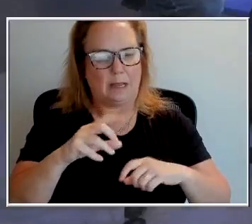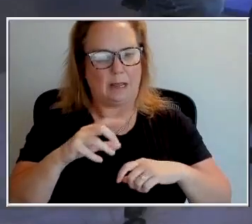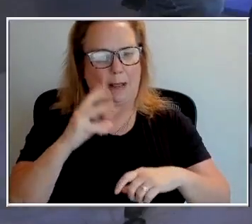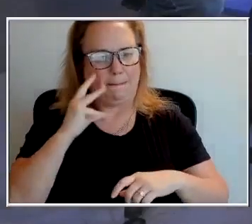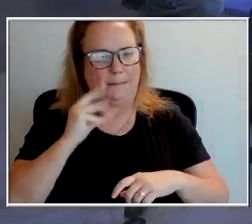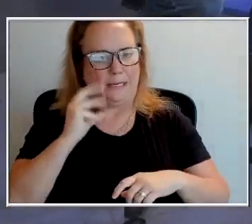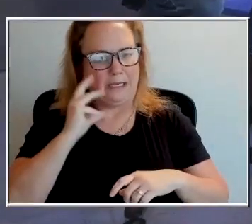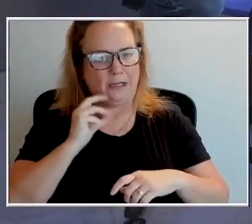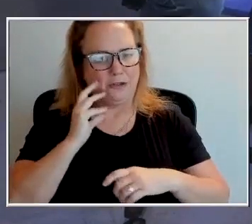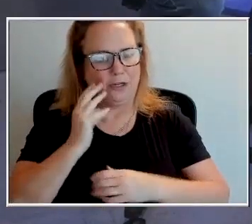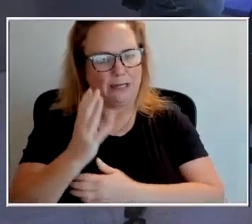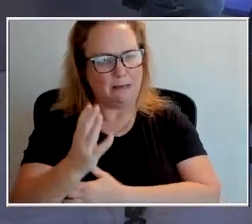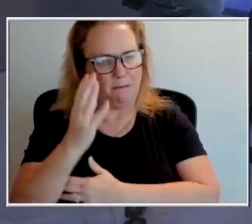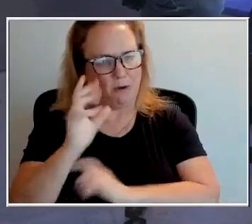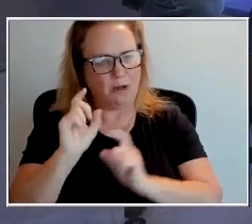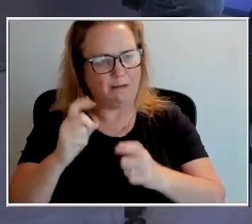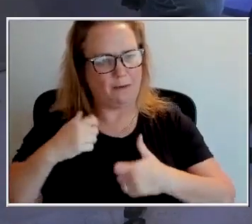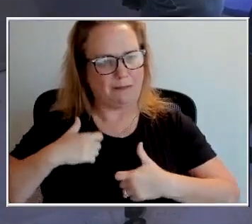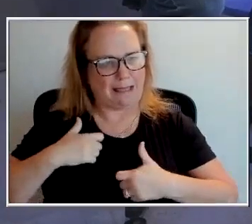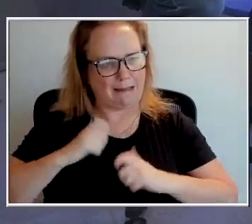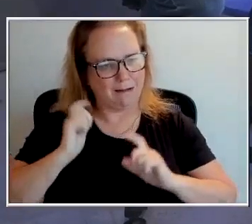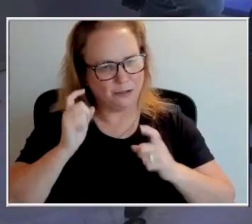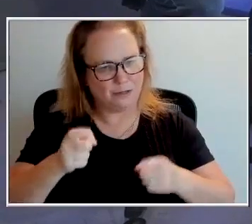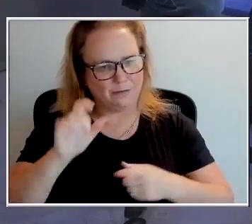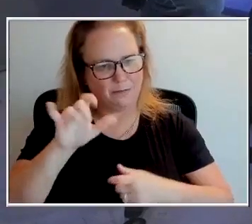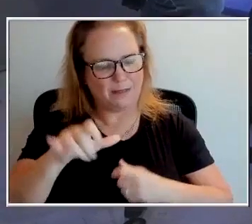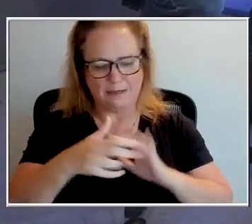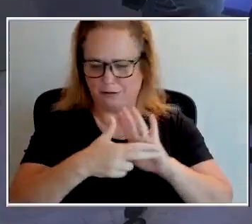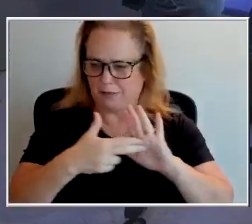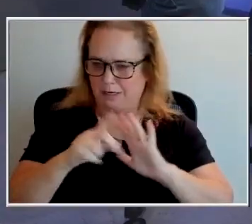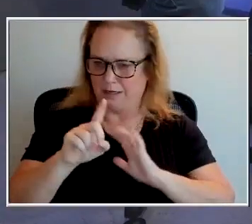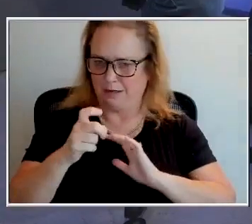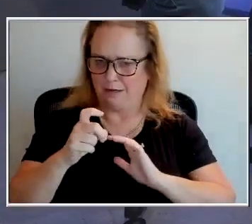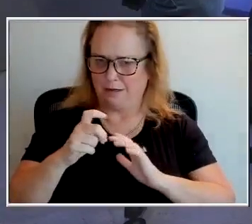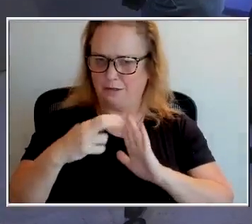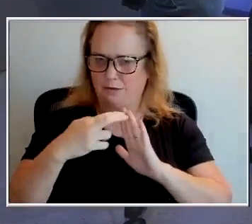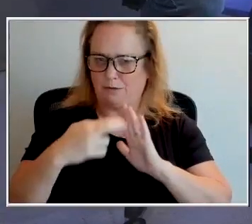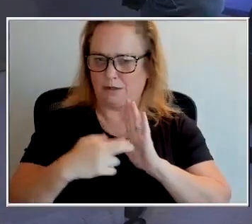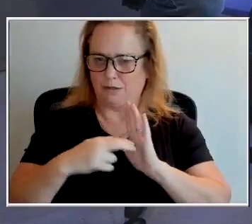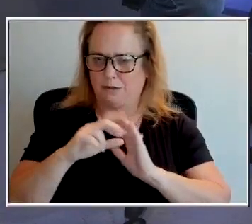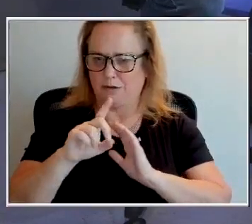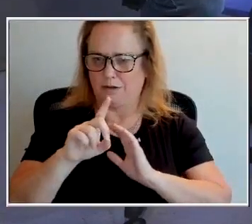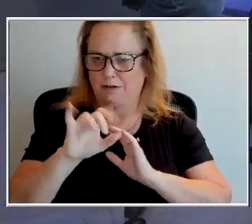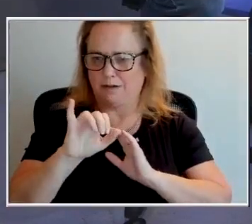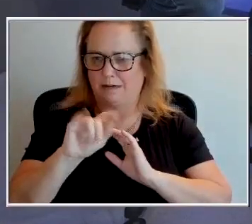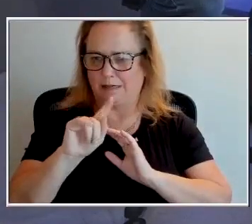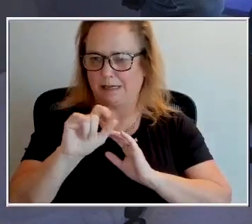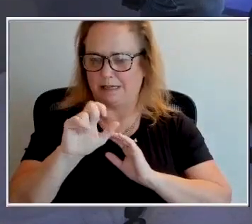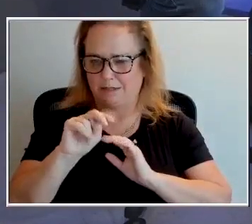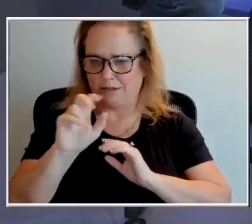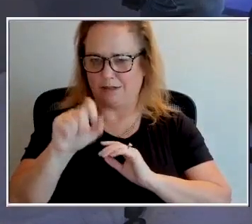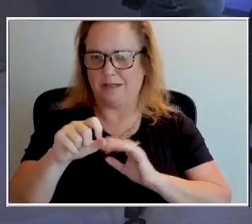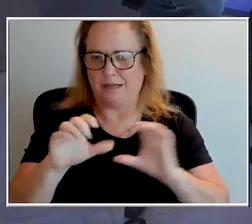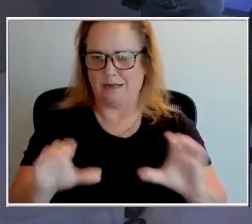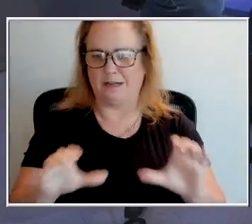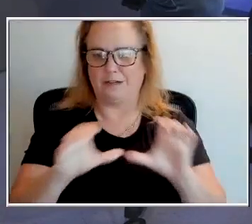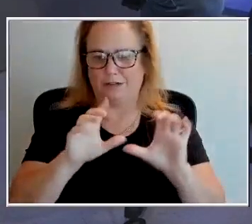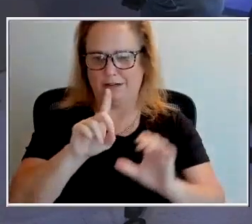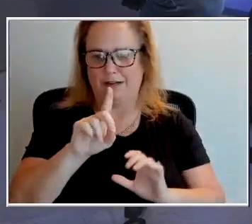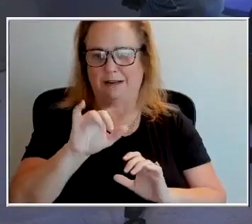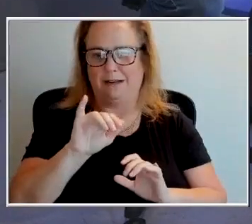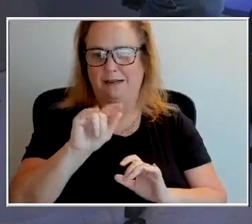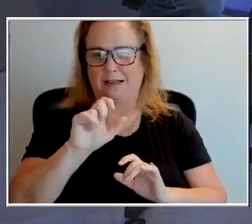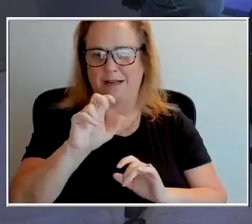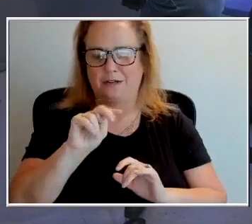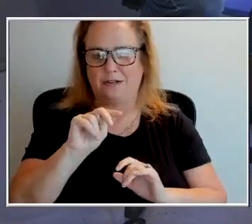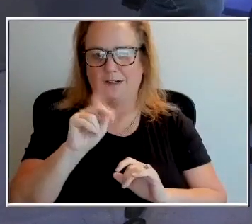Is that was that your doing? Because you're also a registered dietitian, I'm assuming. Is that right? Yeah. I am credentialed as a dietitian. Yes. And you